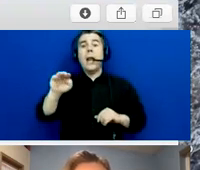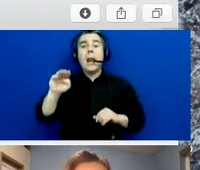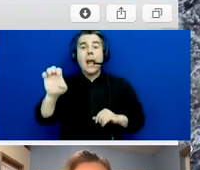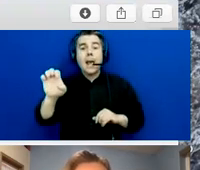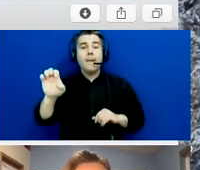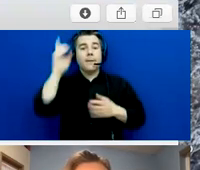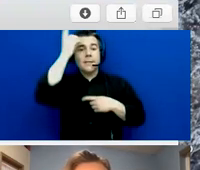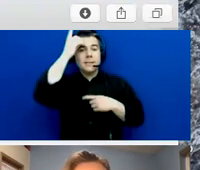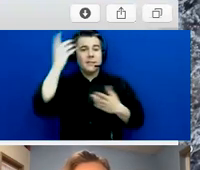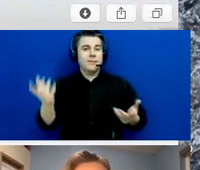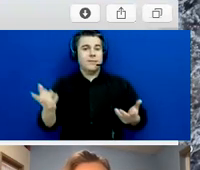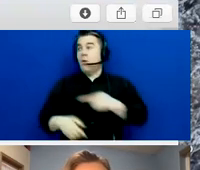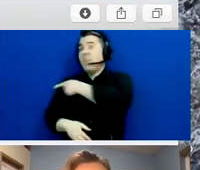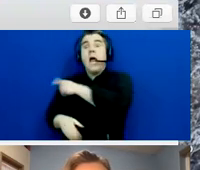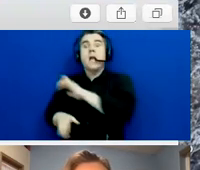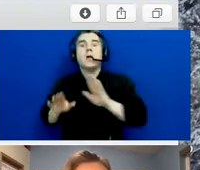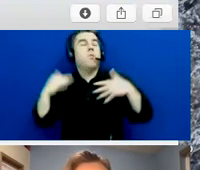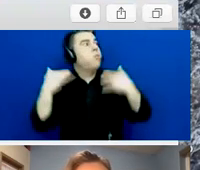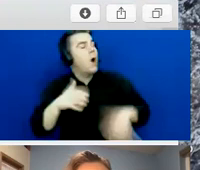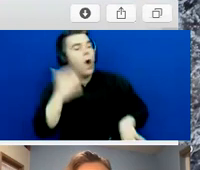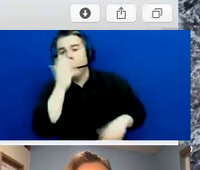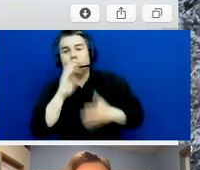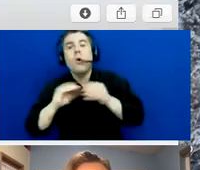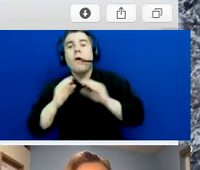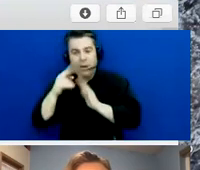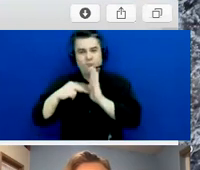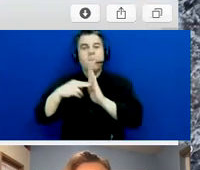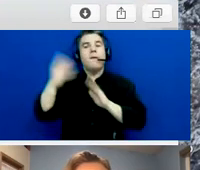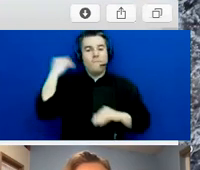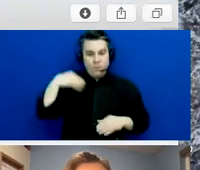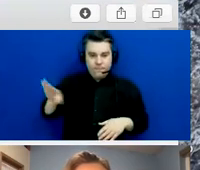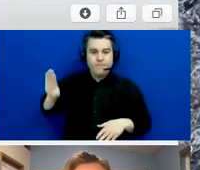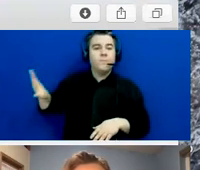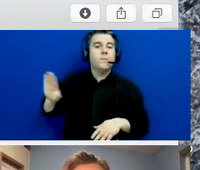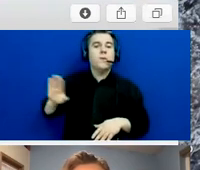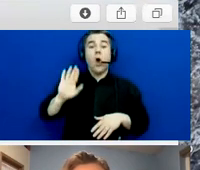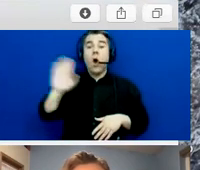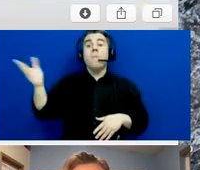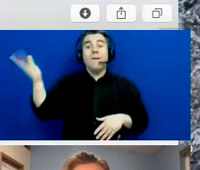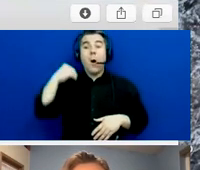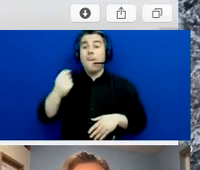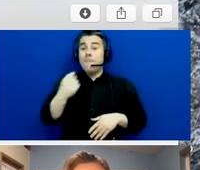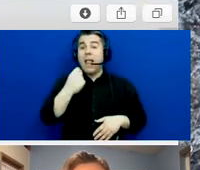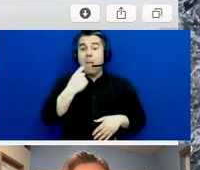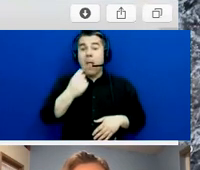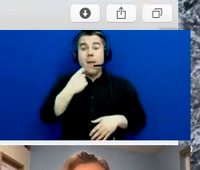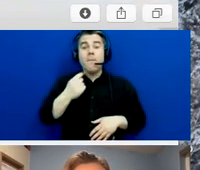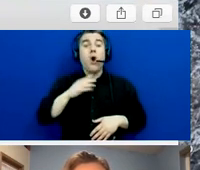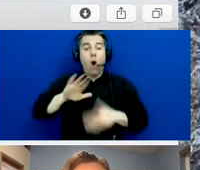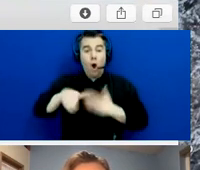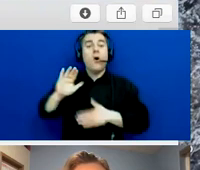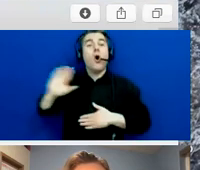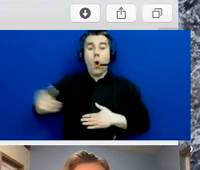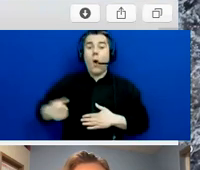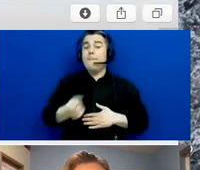an amazing story. This gal's story I have read before. And these were all the pills, guys. Do you see all this? These were all the pills that